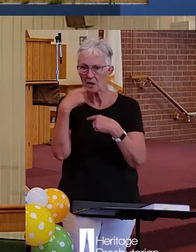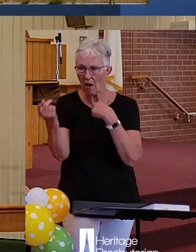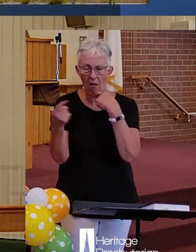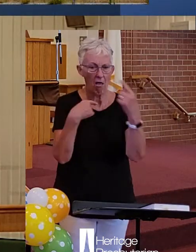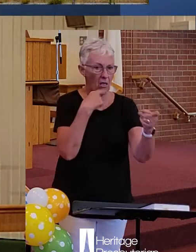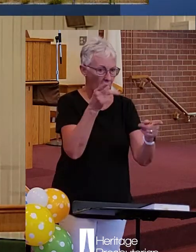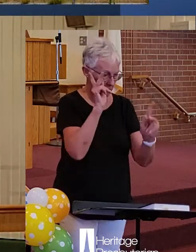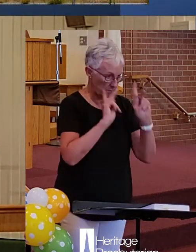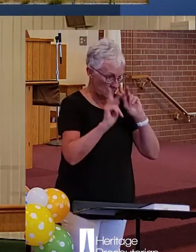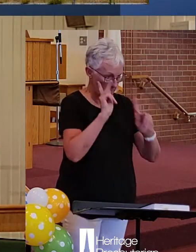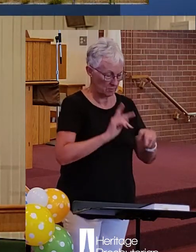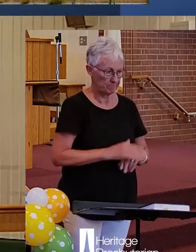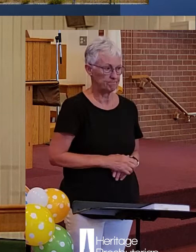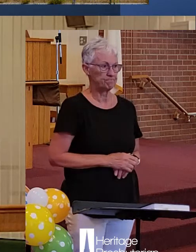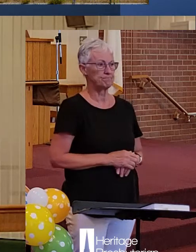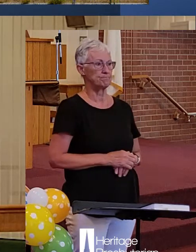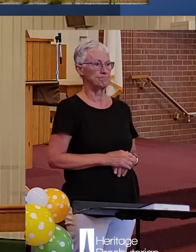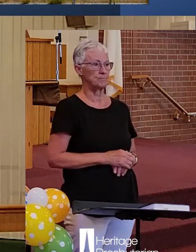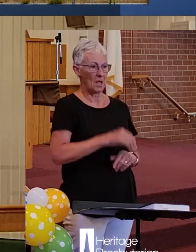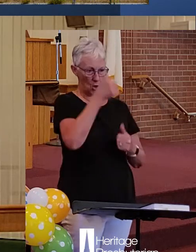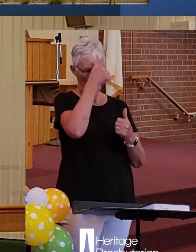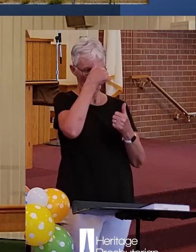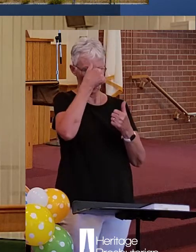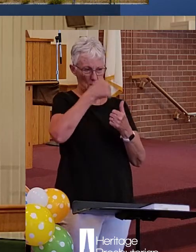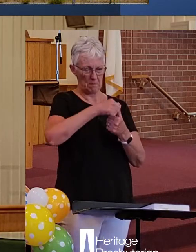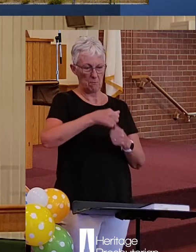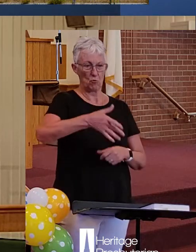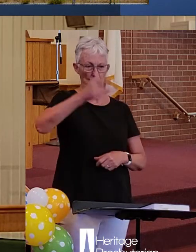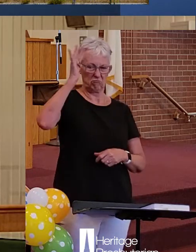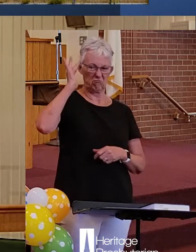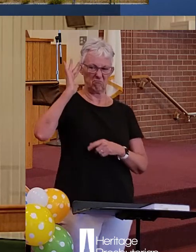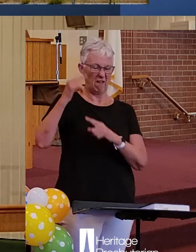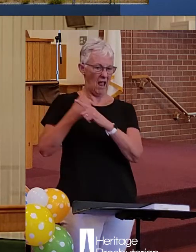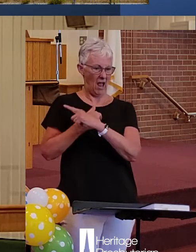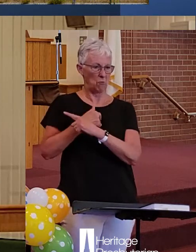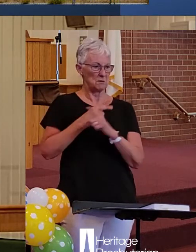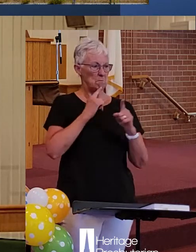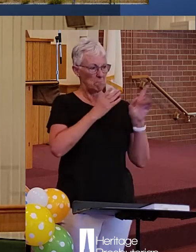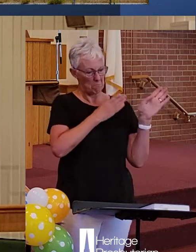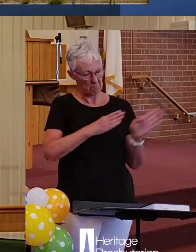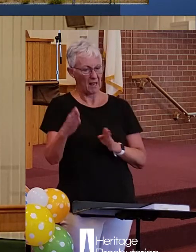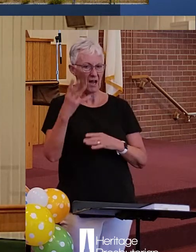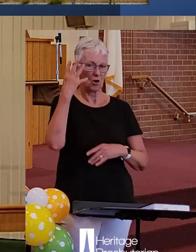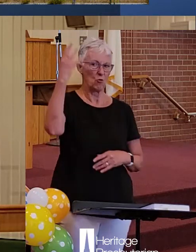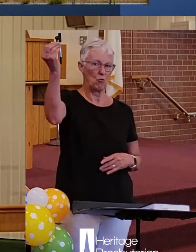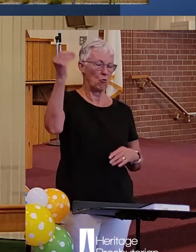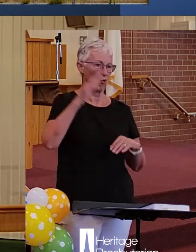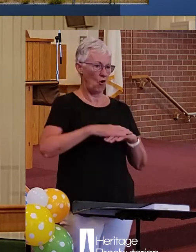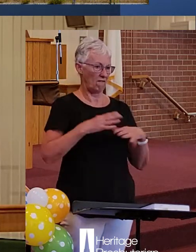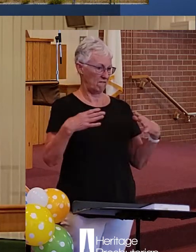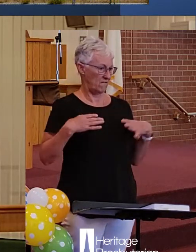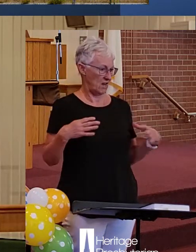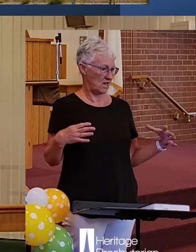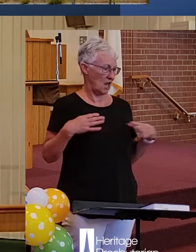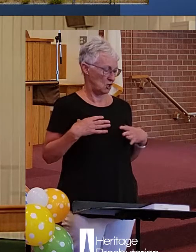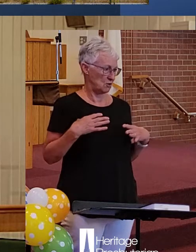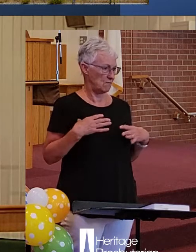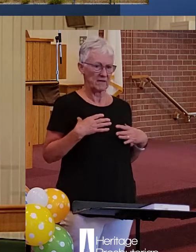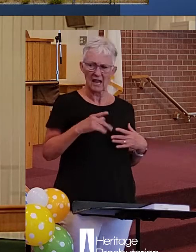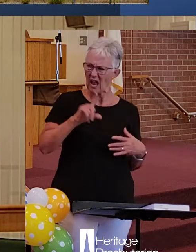serving at the time, members who asked me as to the goal of that trip, that summer vacation, I said, I just have one